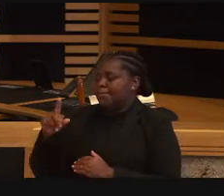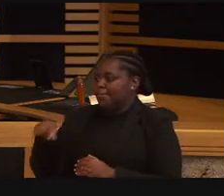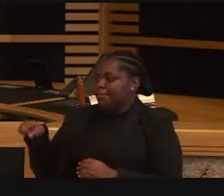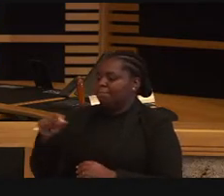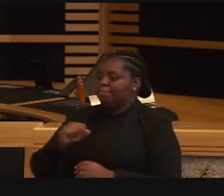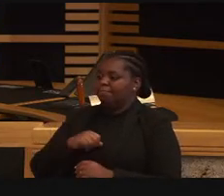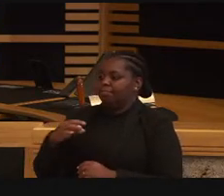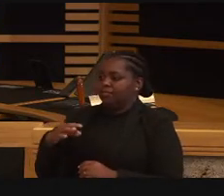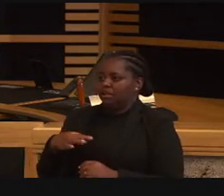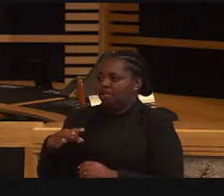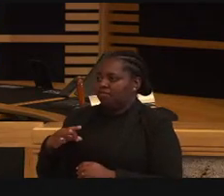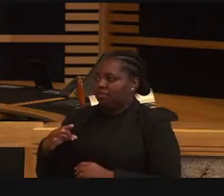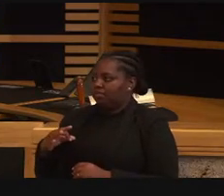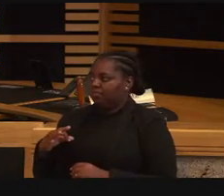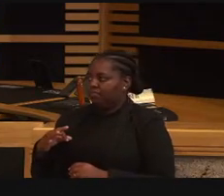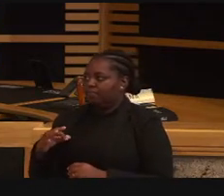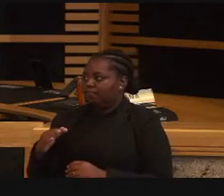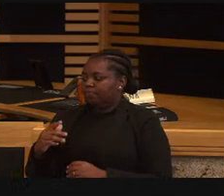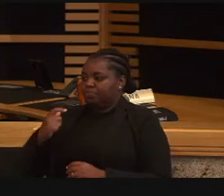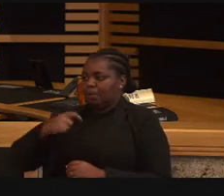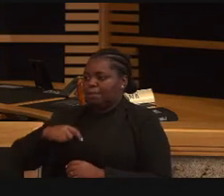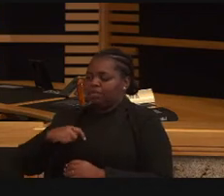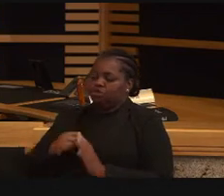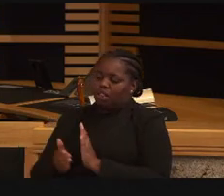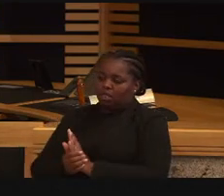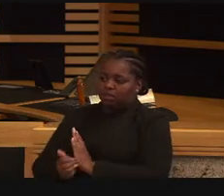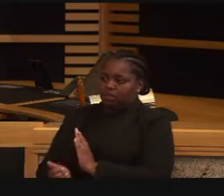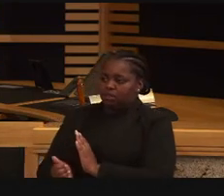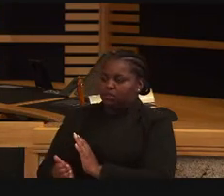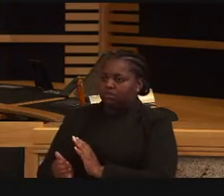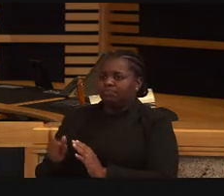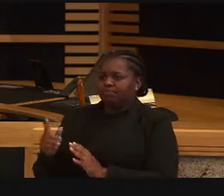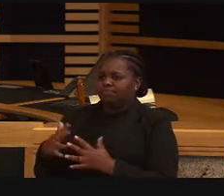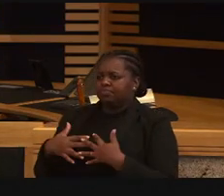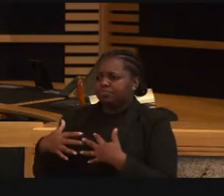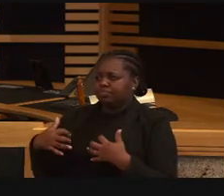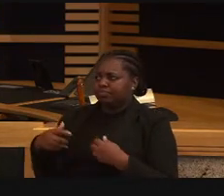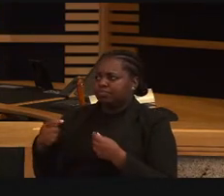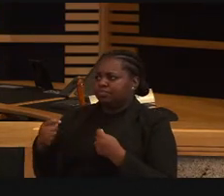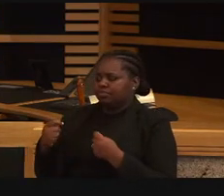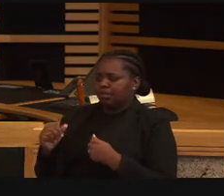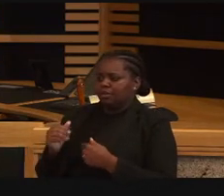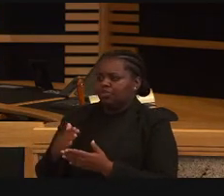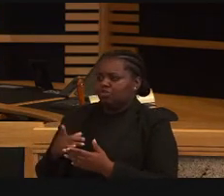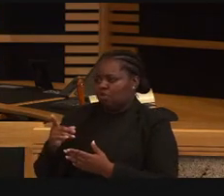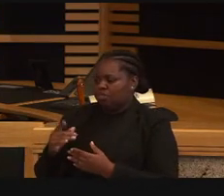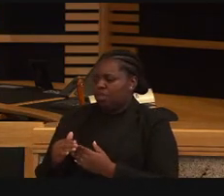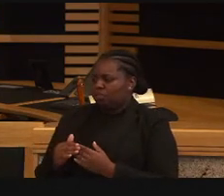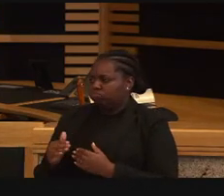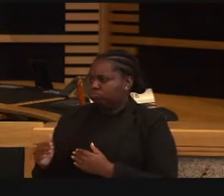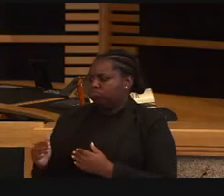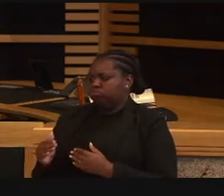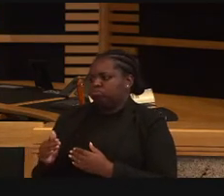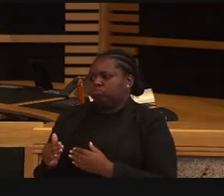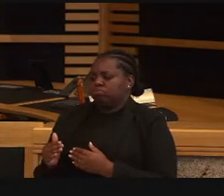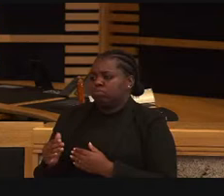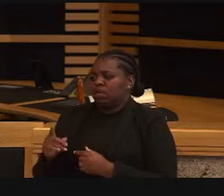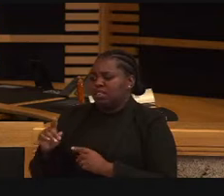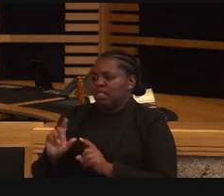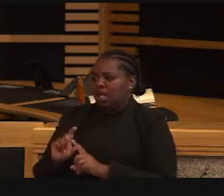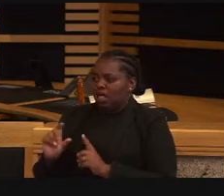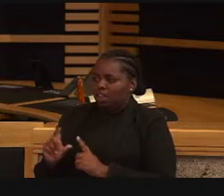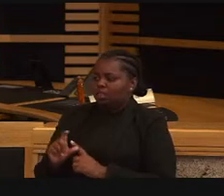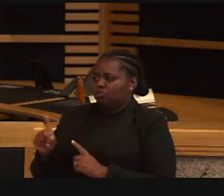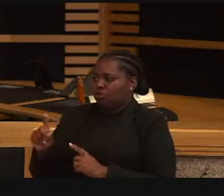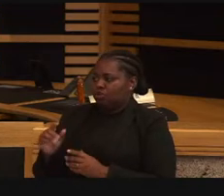officials' inter and intrapersonal skills, stress management, and ability to cope with the culture of organizational